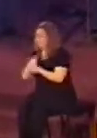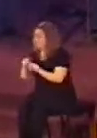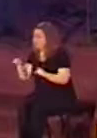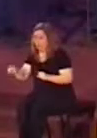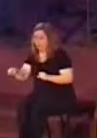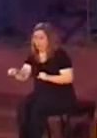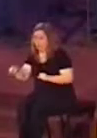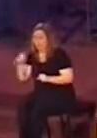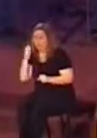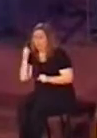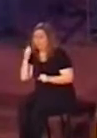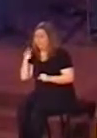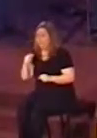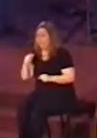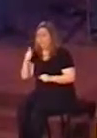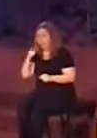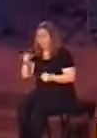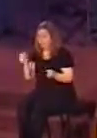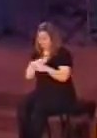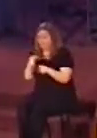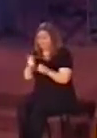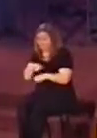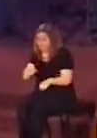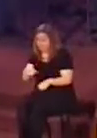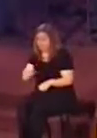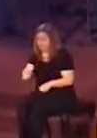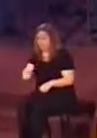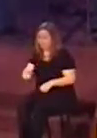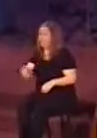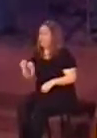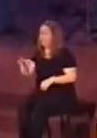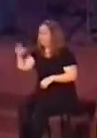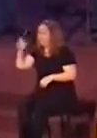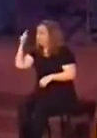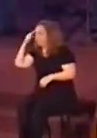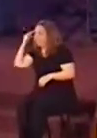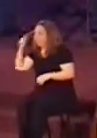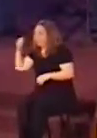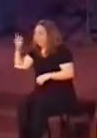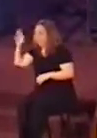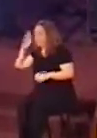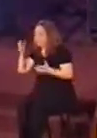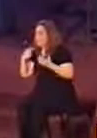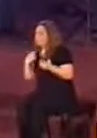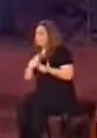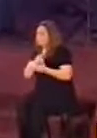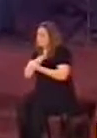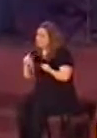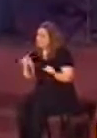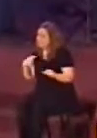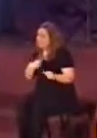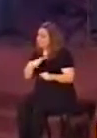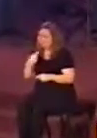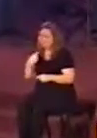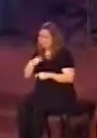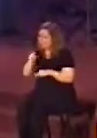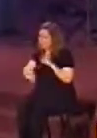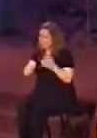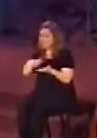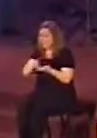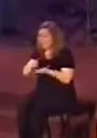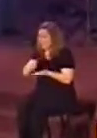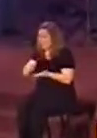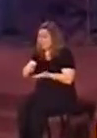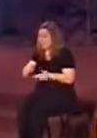you to think about that for a moment, that God wants to save us, and we can't kick and thrash and fight him throughout